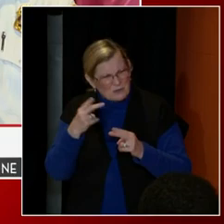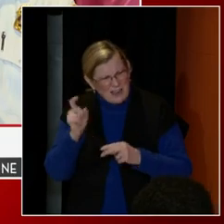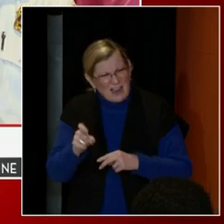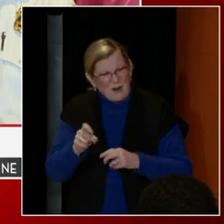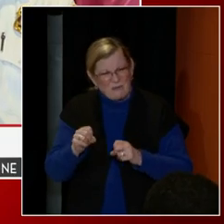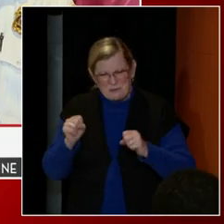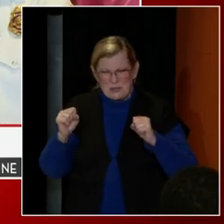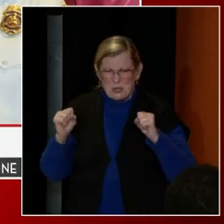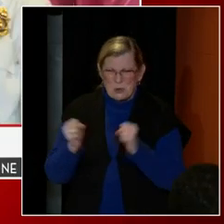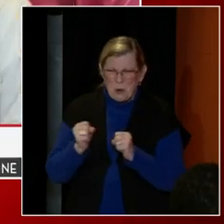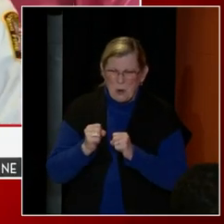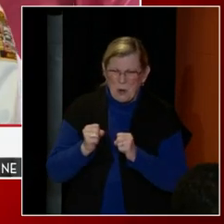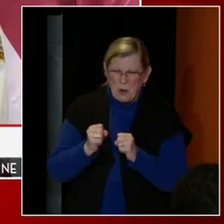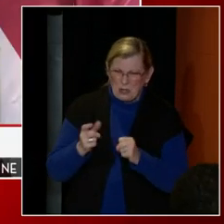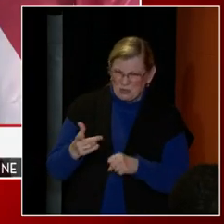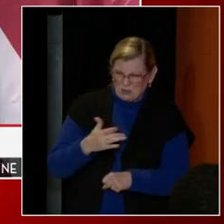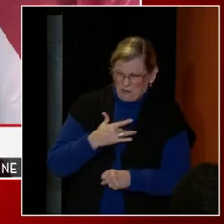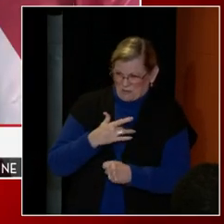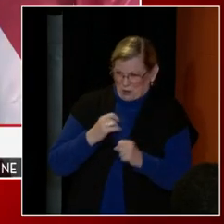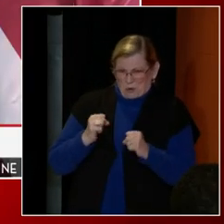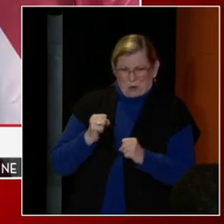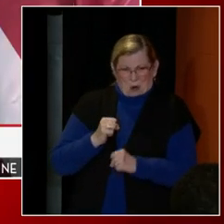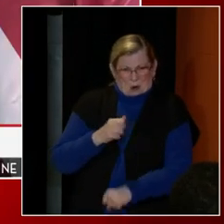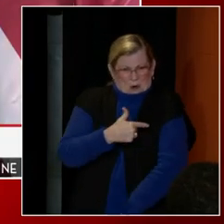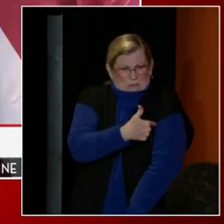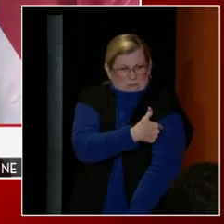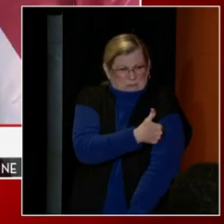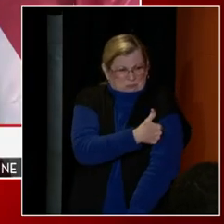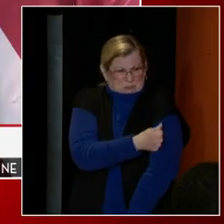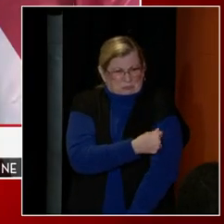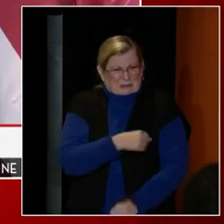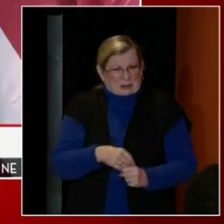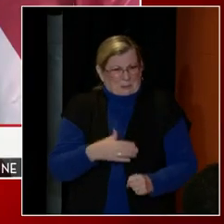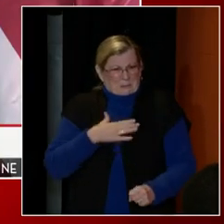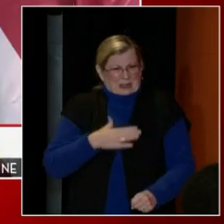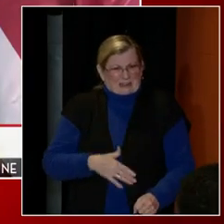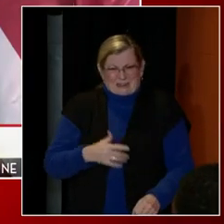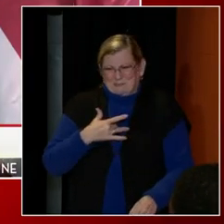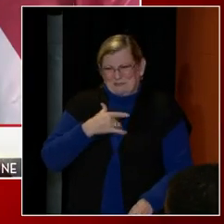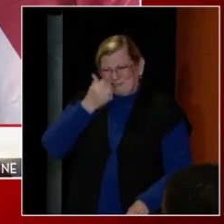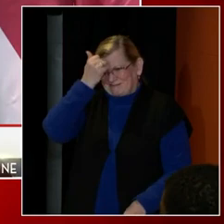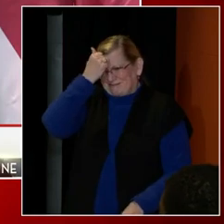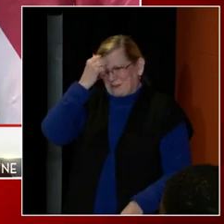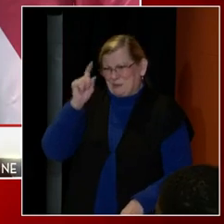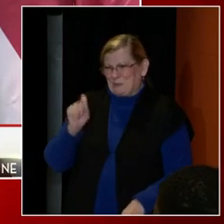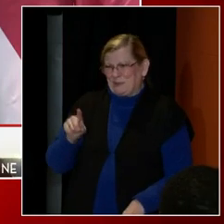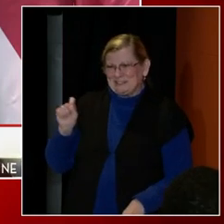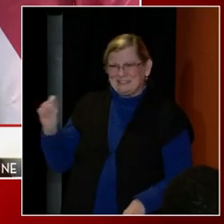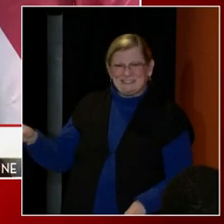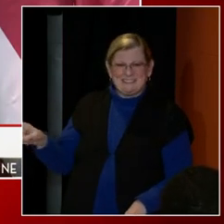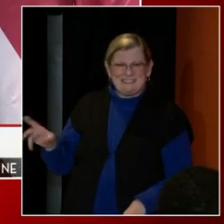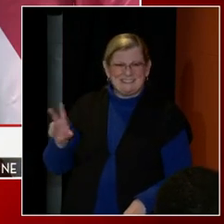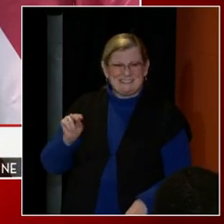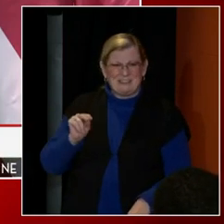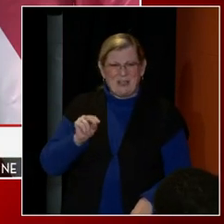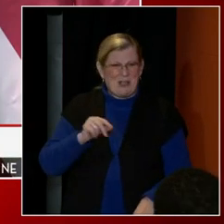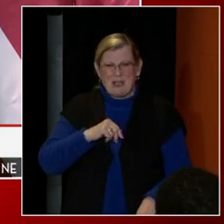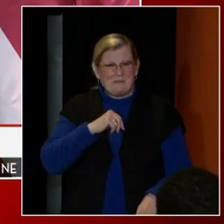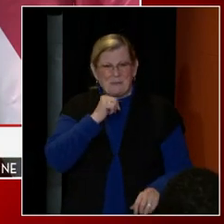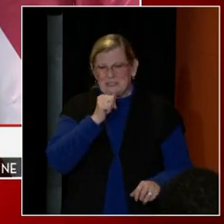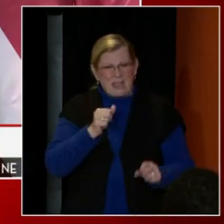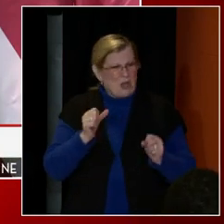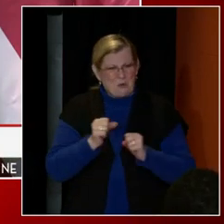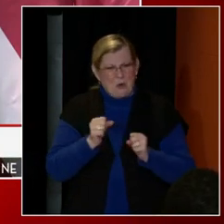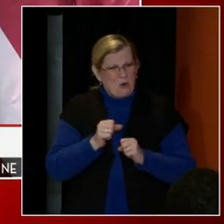it feel cold going in? Is that a stupid question, Doctor? I'm just wondering. I don't think it's a stupid question, but no, it was not cold.